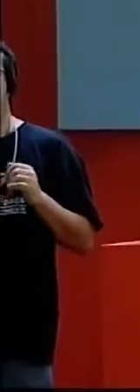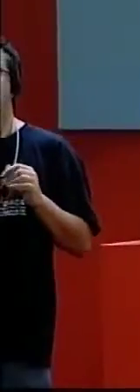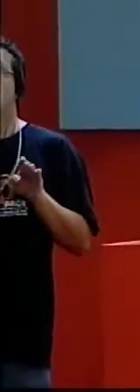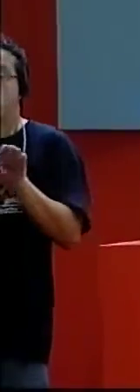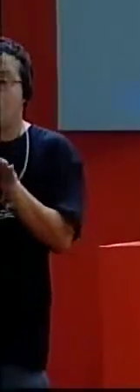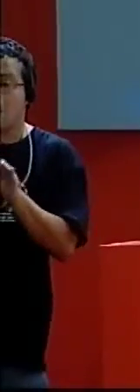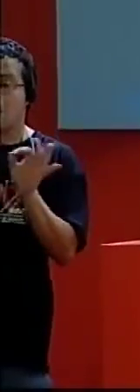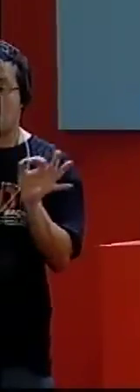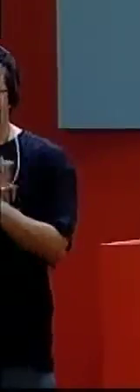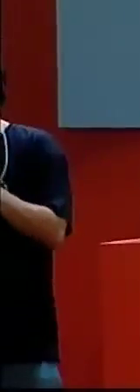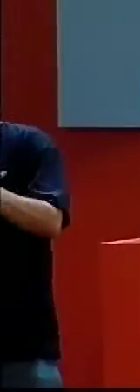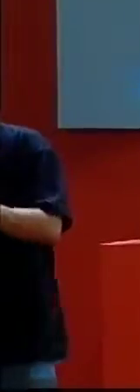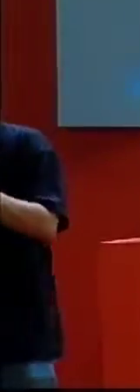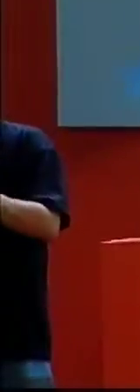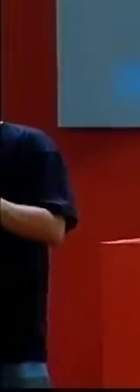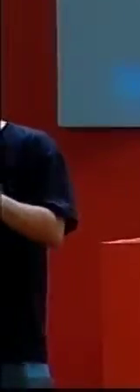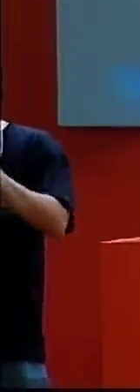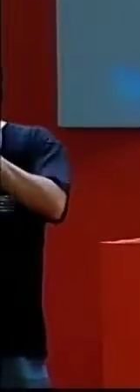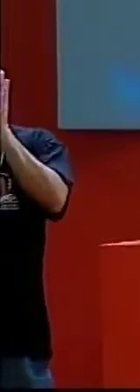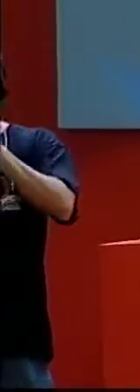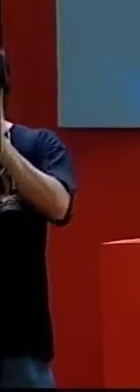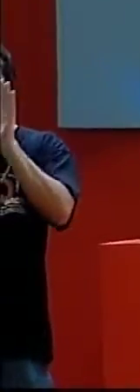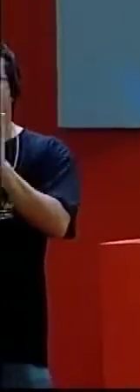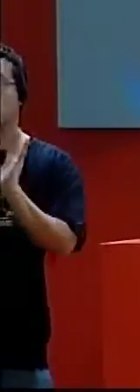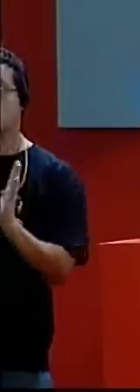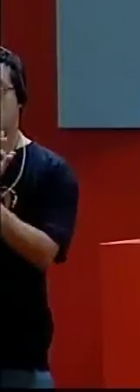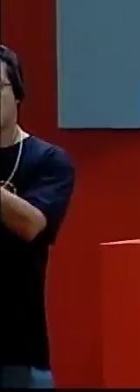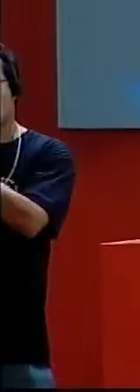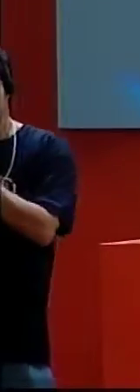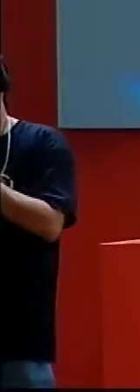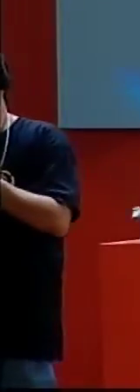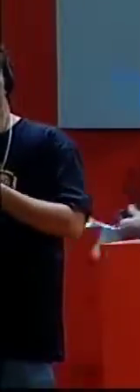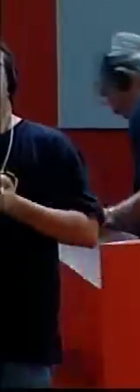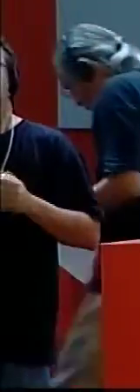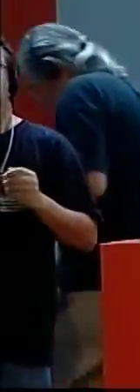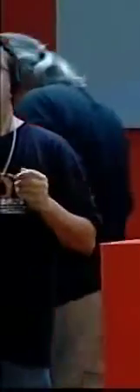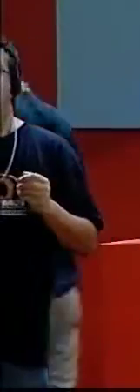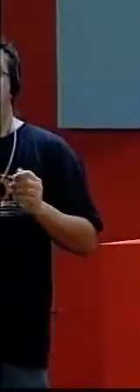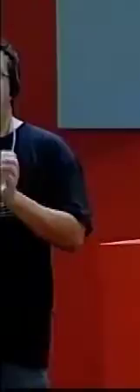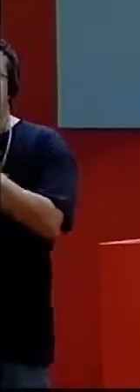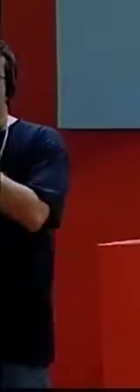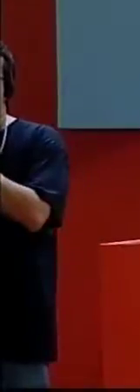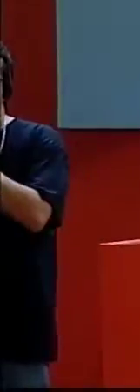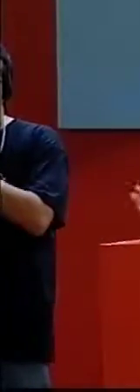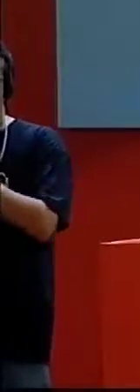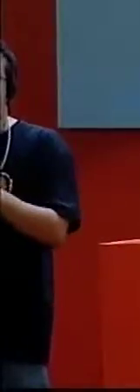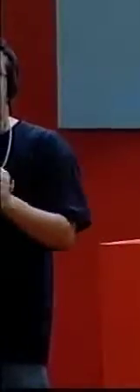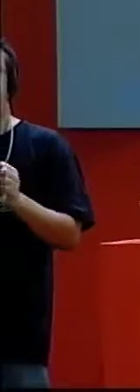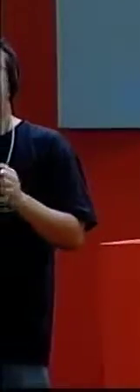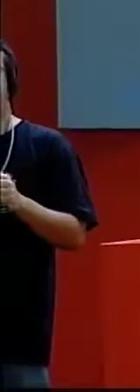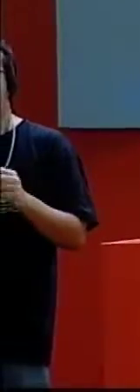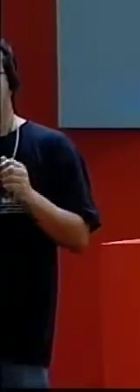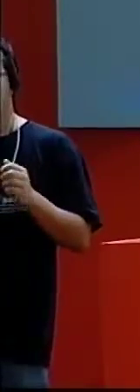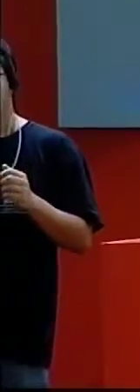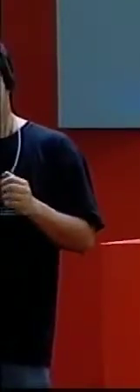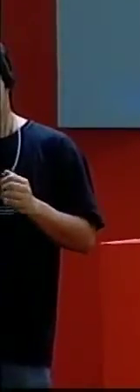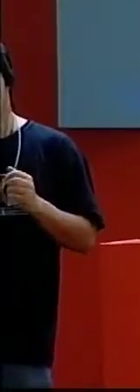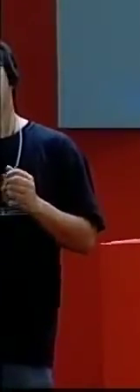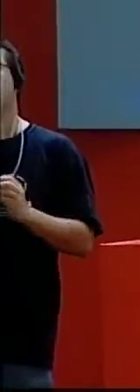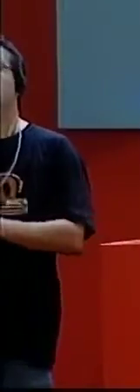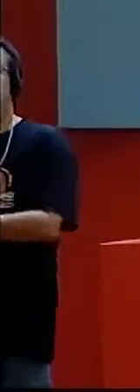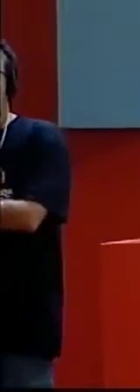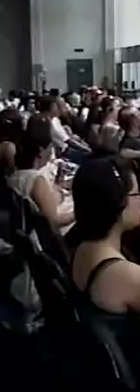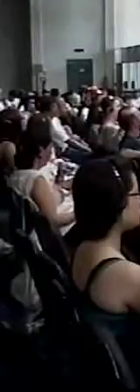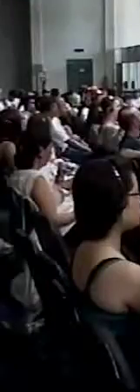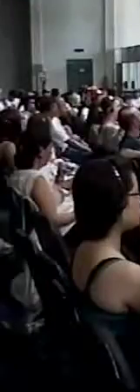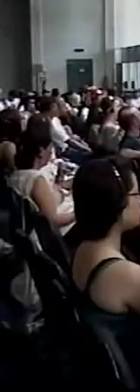climate and the ecosystem in which we live touches everyone. We live in a common ecological space. And so there is